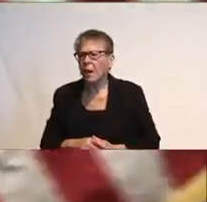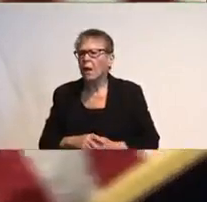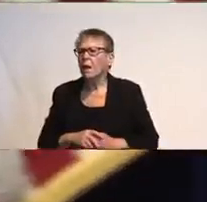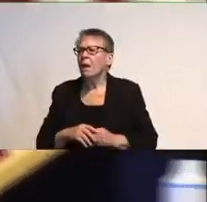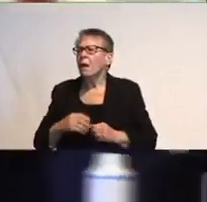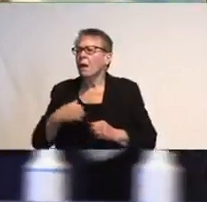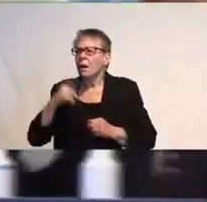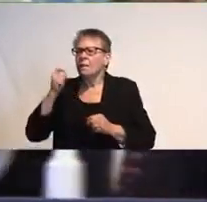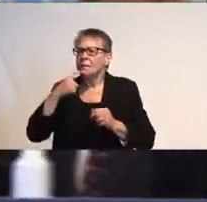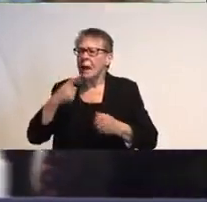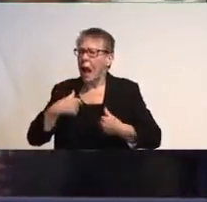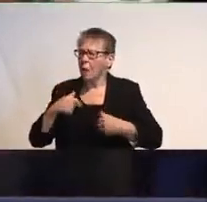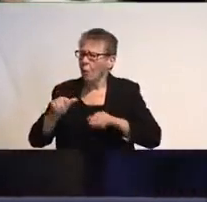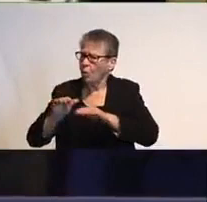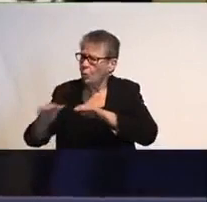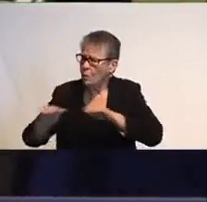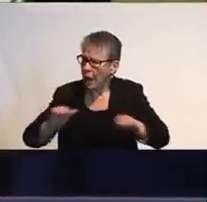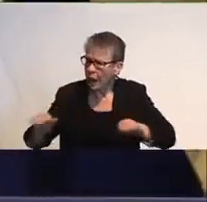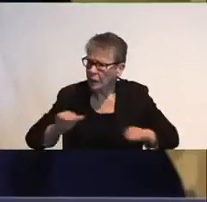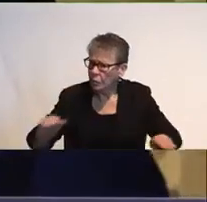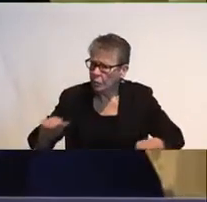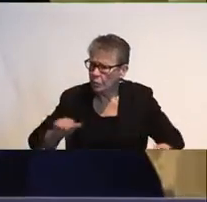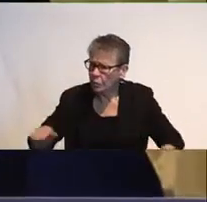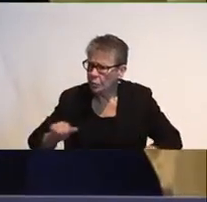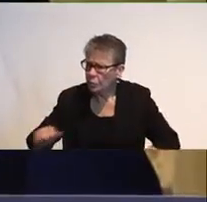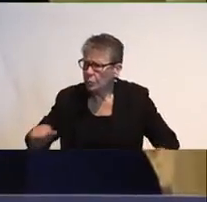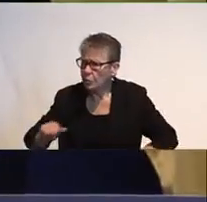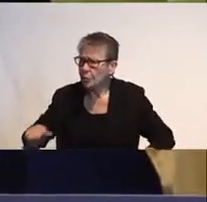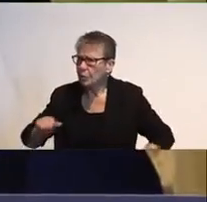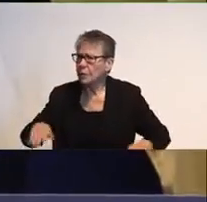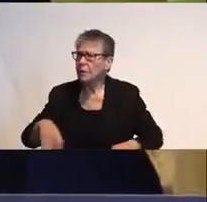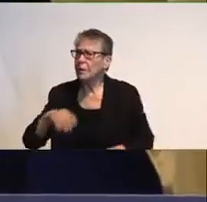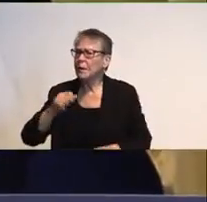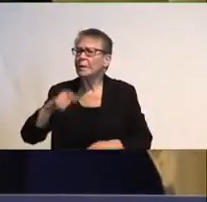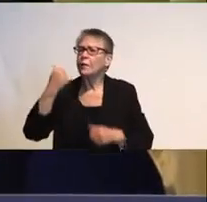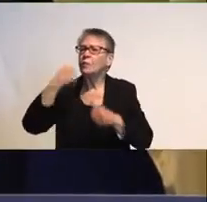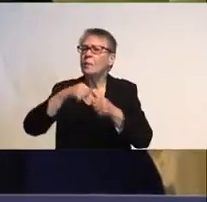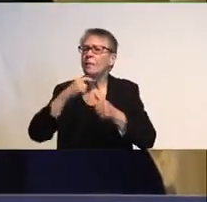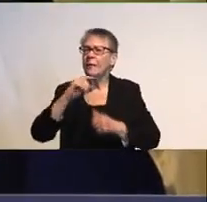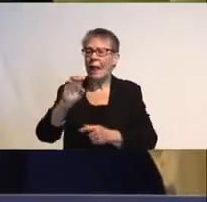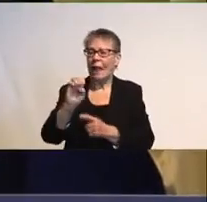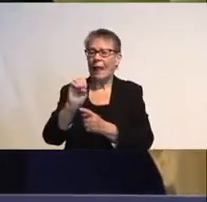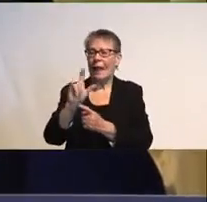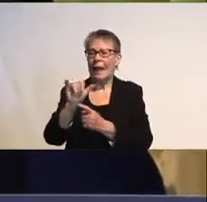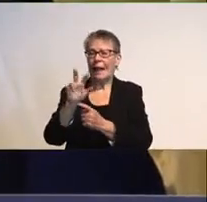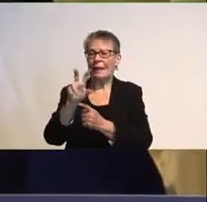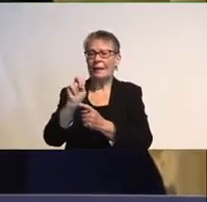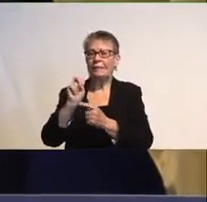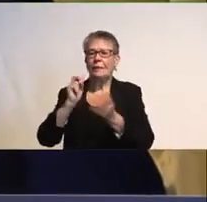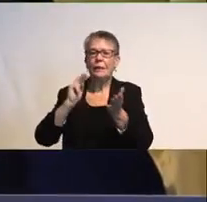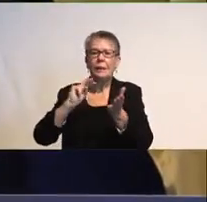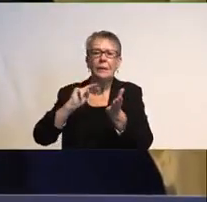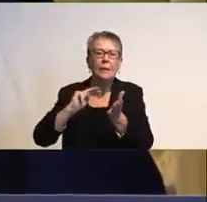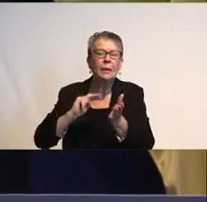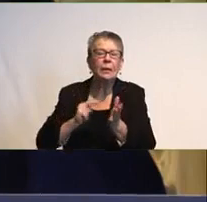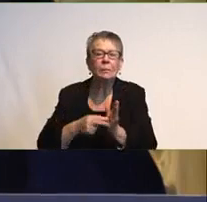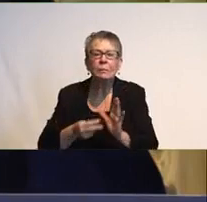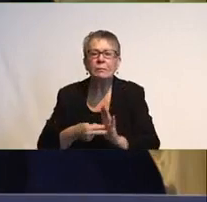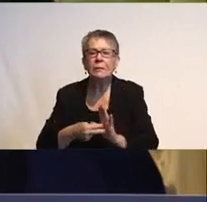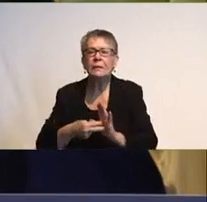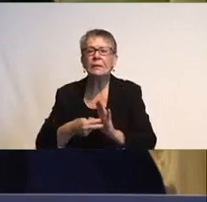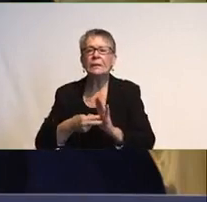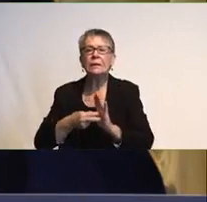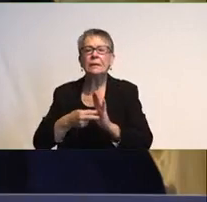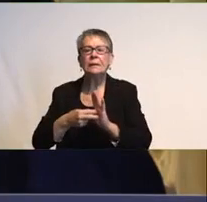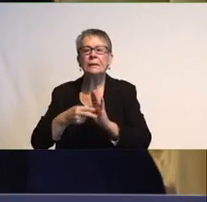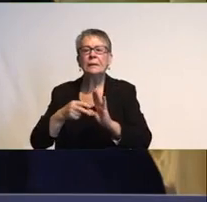personal experience, when people hear elective surgeries, they think I'm getting my nose rebroken or something. I had a malignant tumor on my kidney, and I